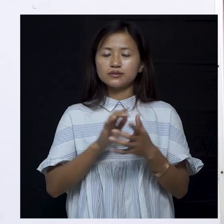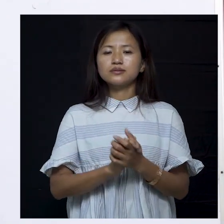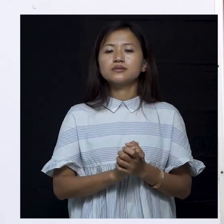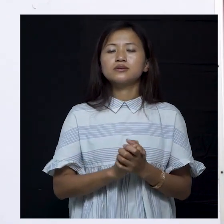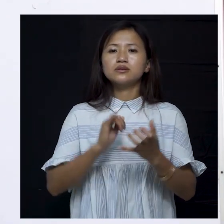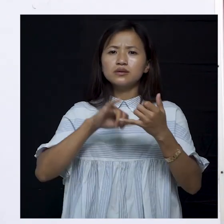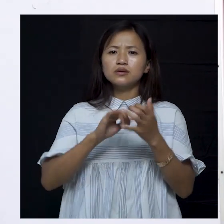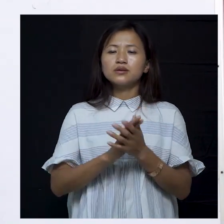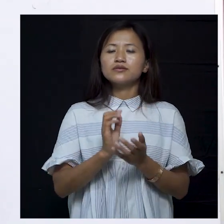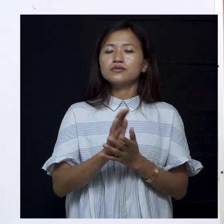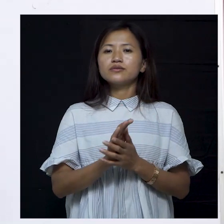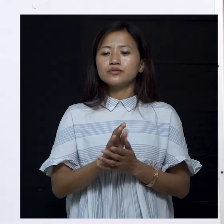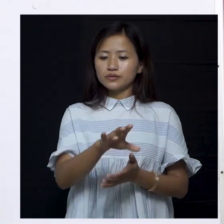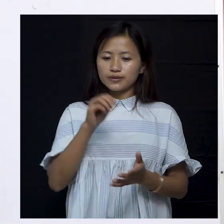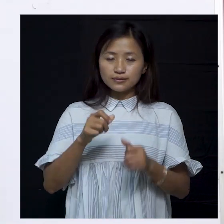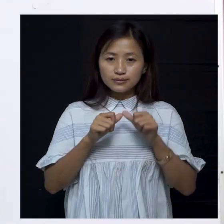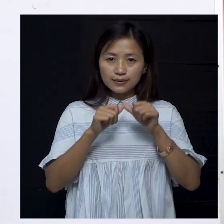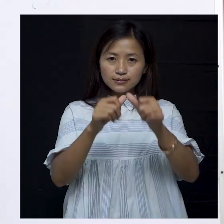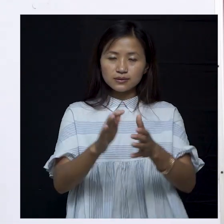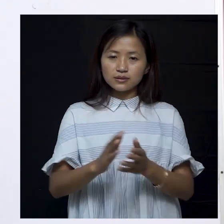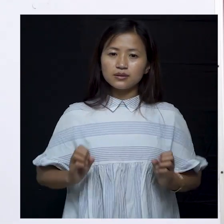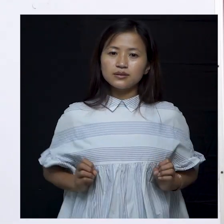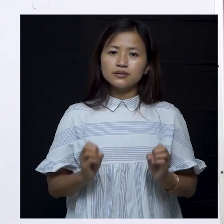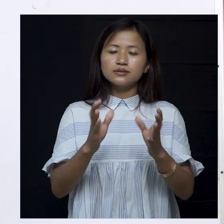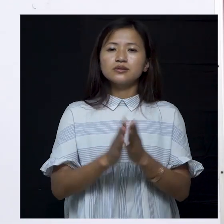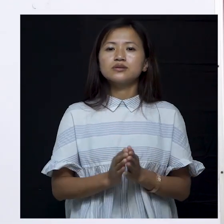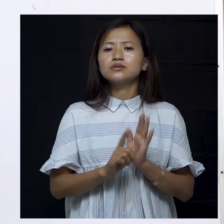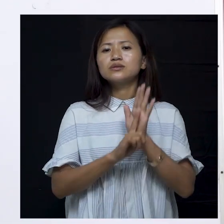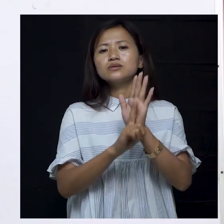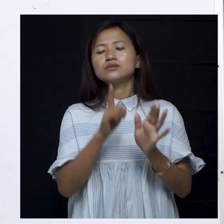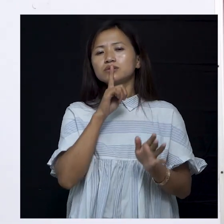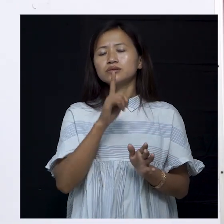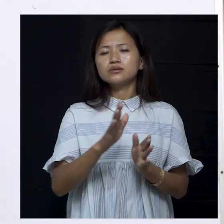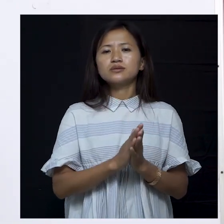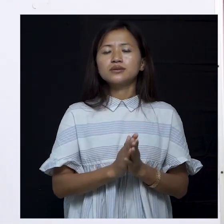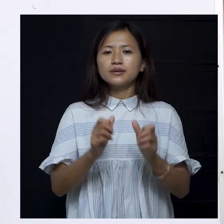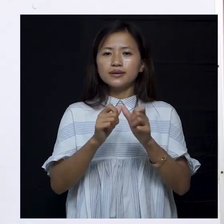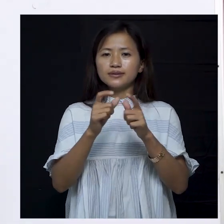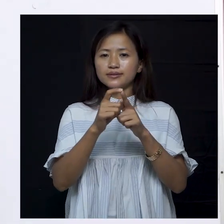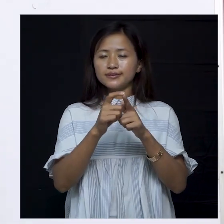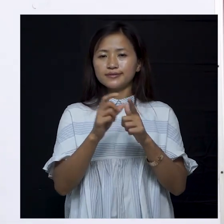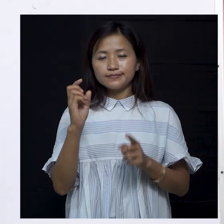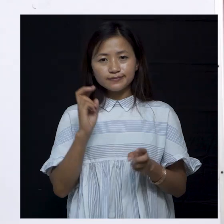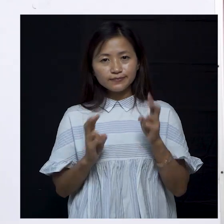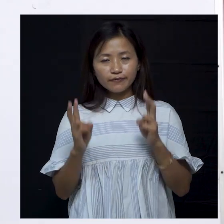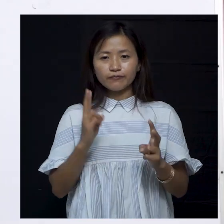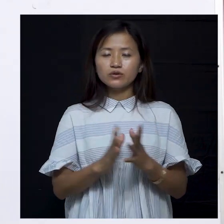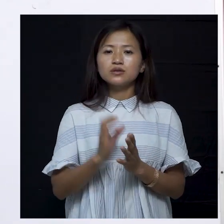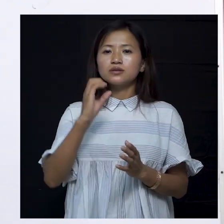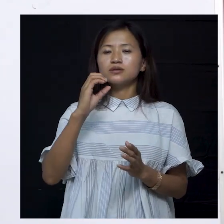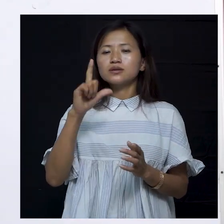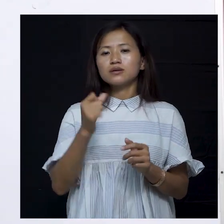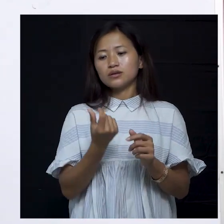if you get the answer on because, starting with because, it is surely adverb clause of cause, because it